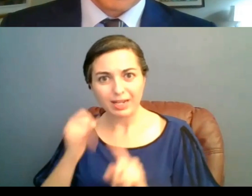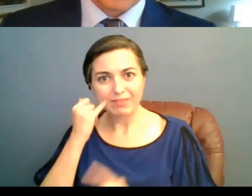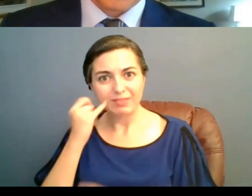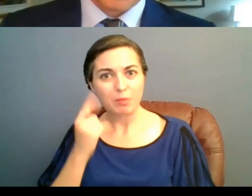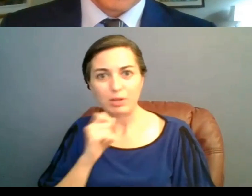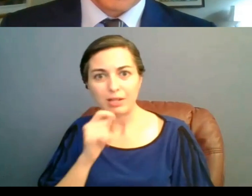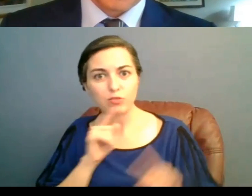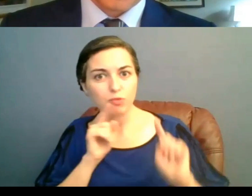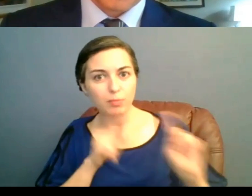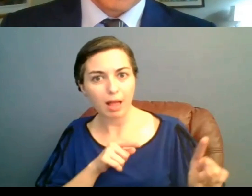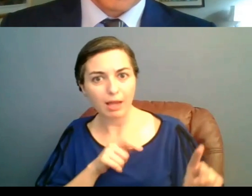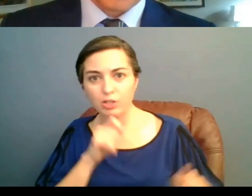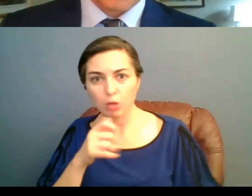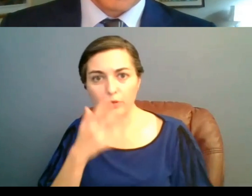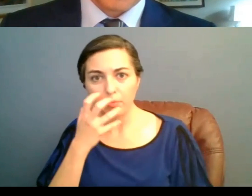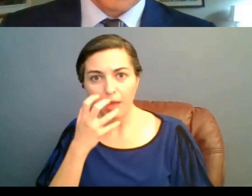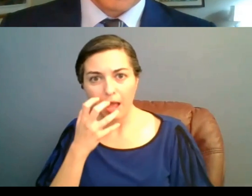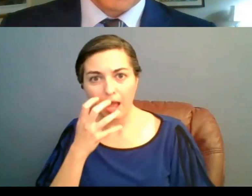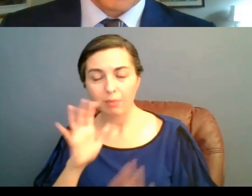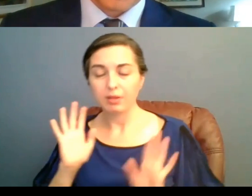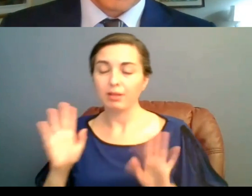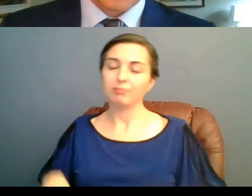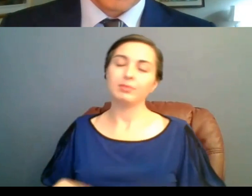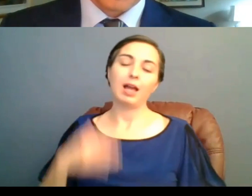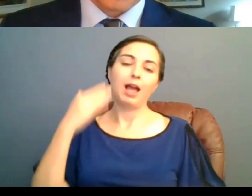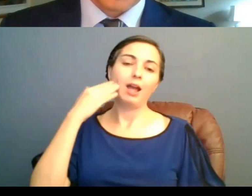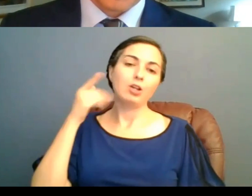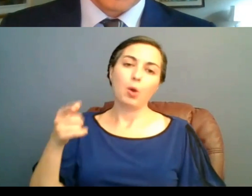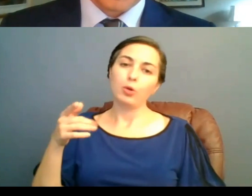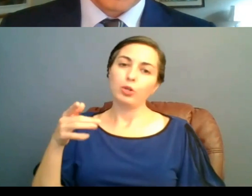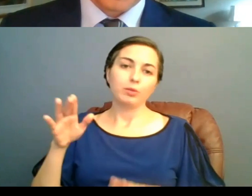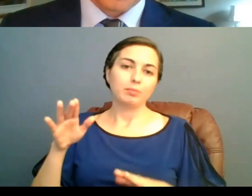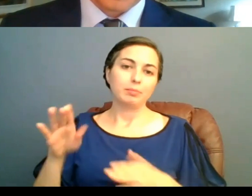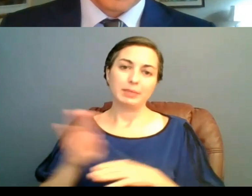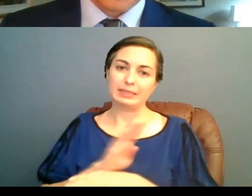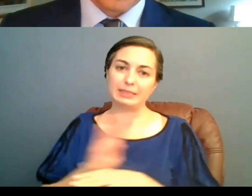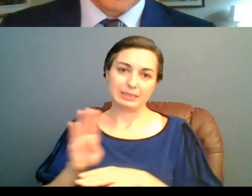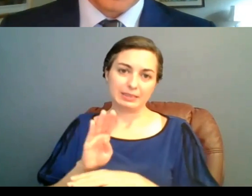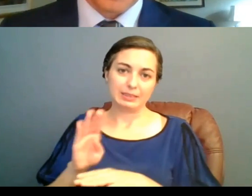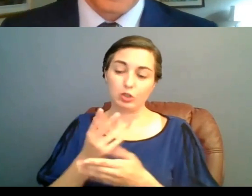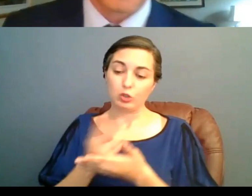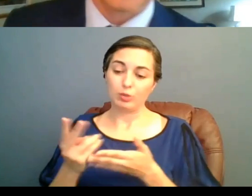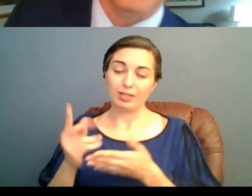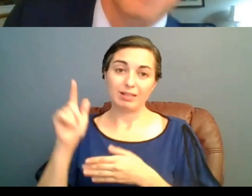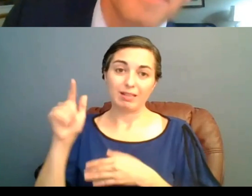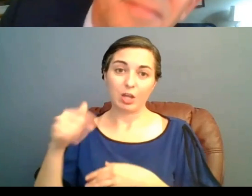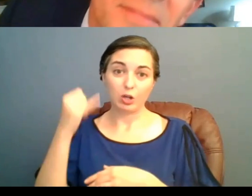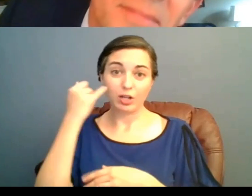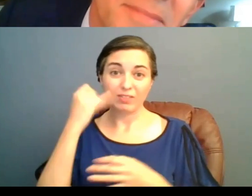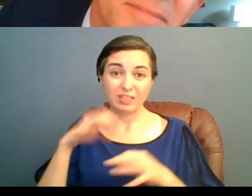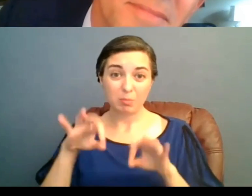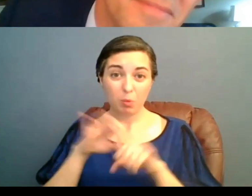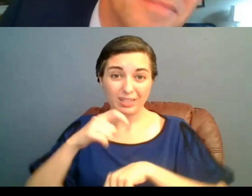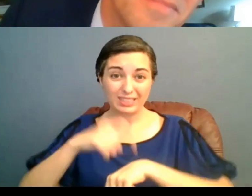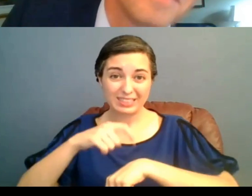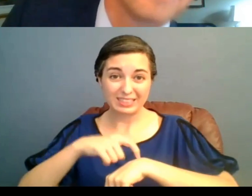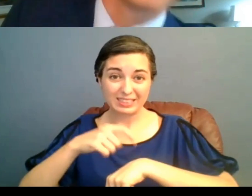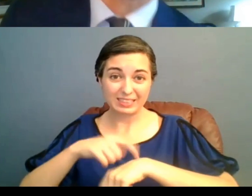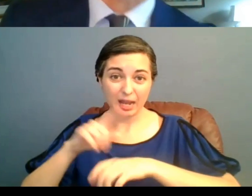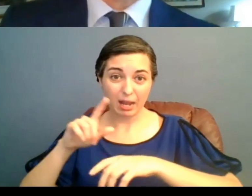at them. Just be like very like nonchalant. Like, I know you're super busy. 2 weeks later, you can even say, if it's important and time sensitive, you can say,